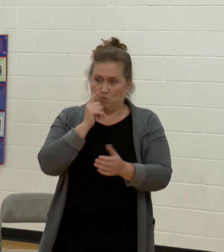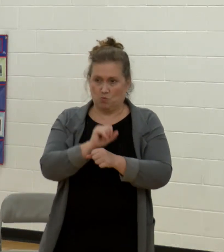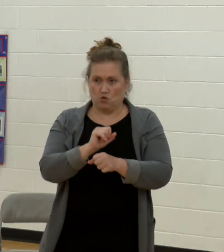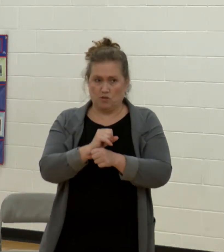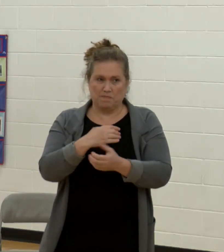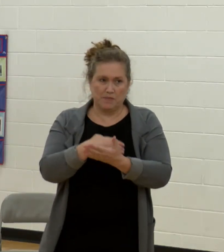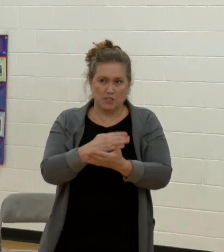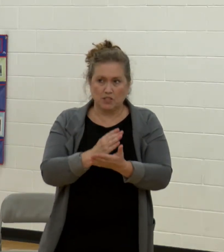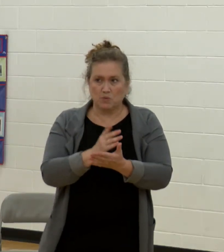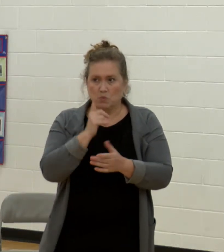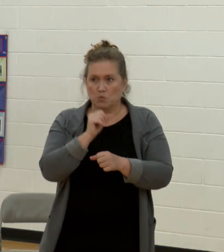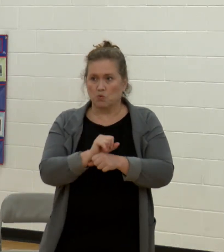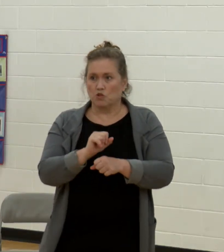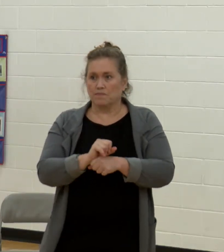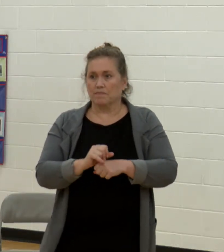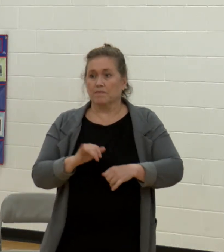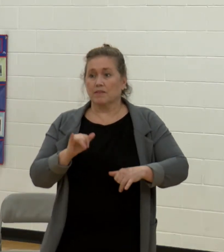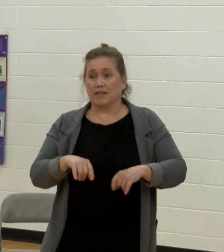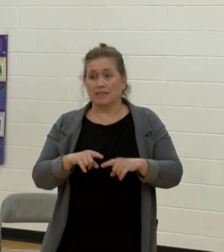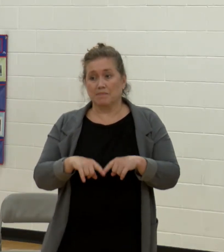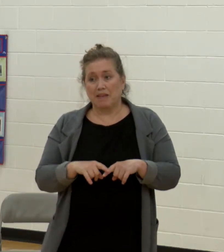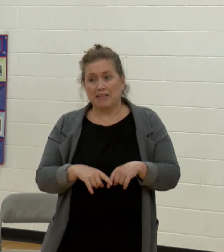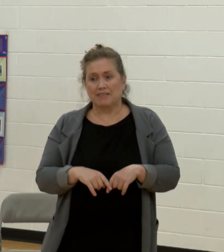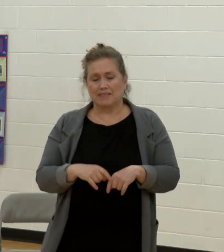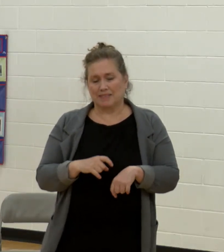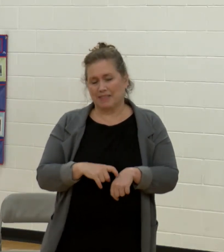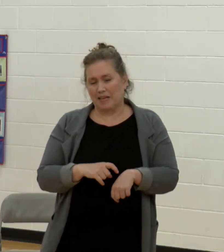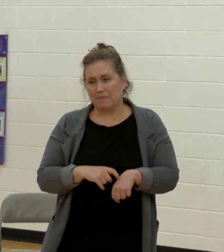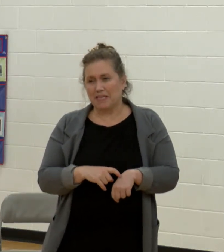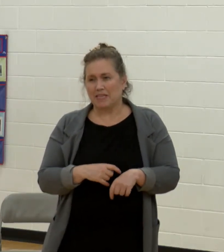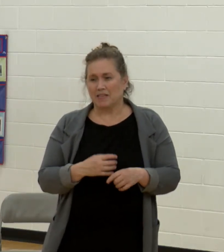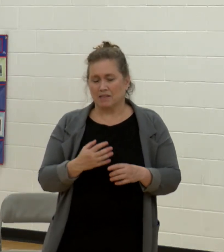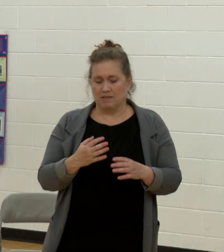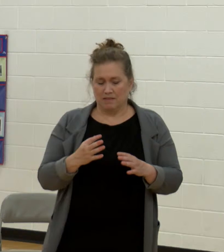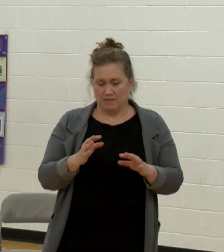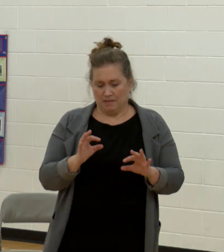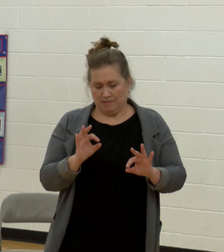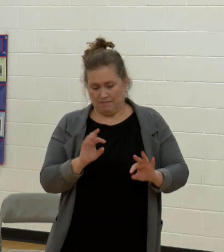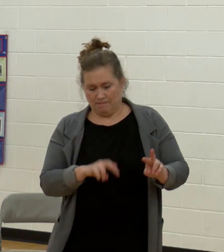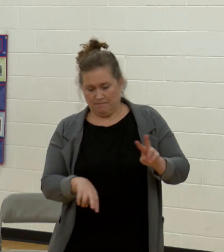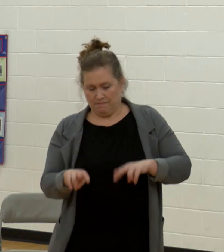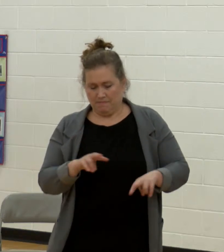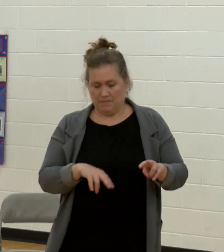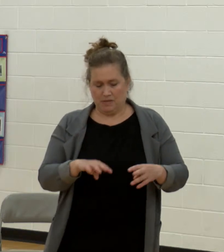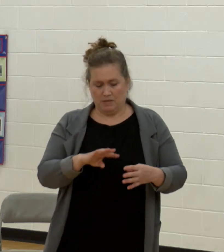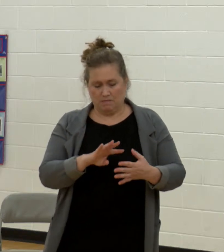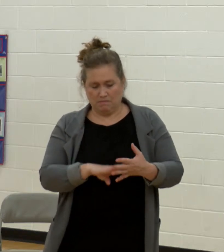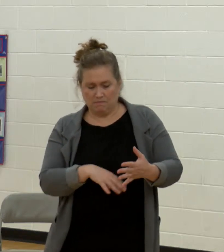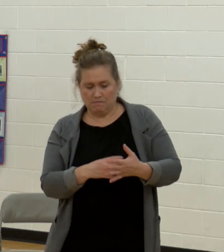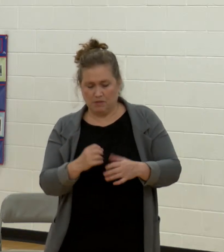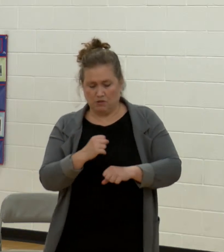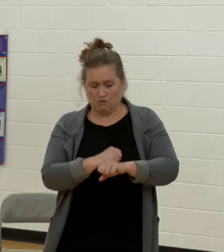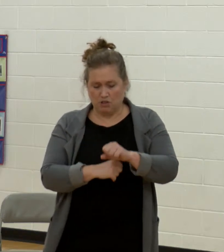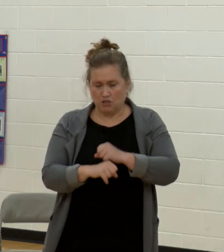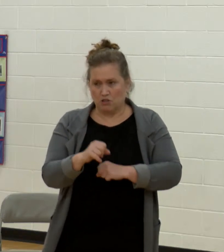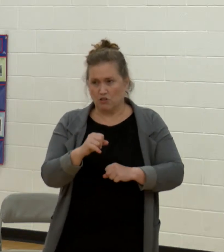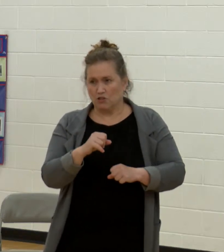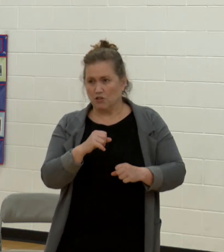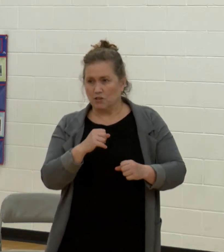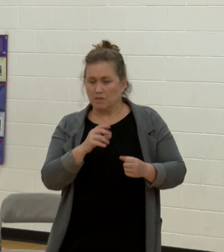the timing of when we can finalize construction documents and final blueprints and get this to